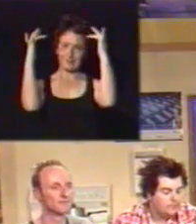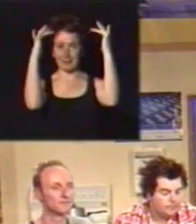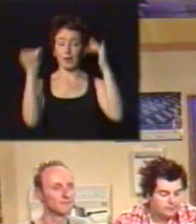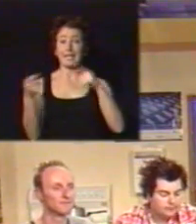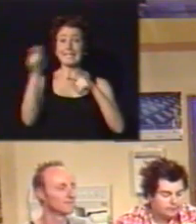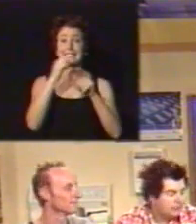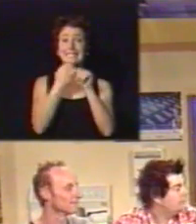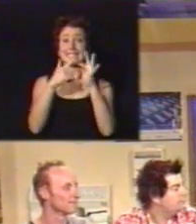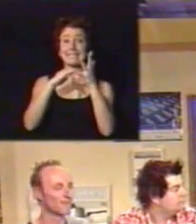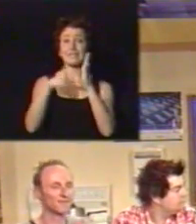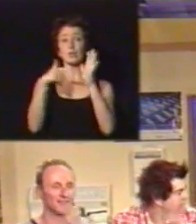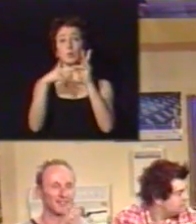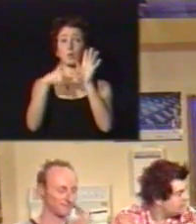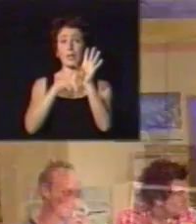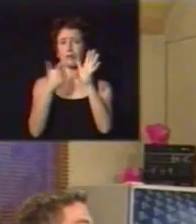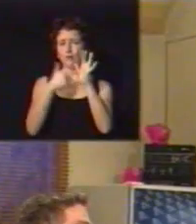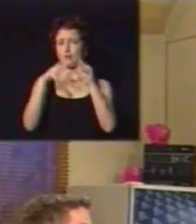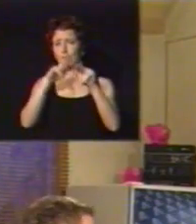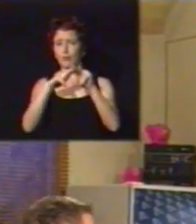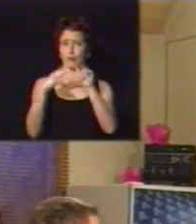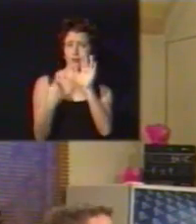Tony Biffra. Biffra.